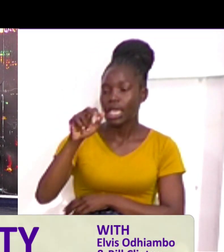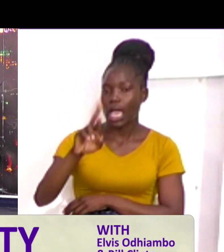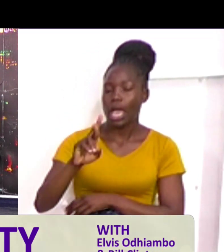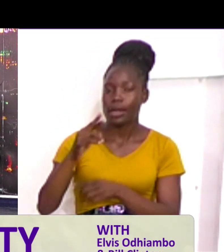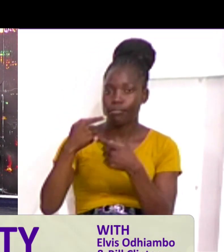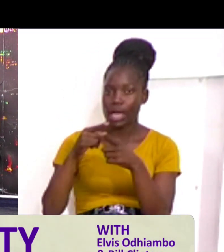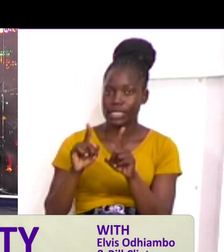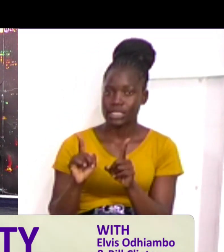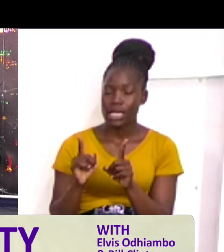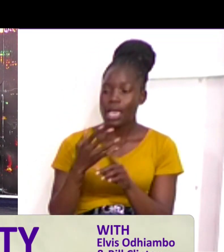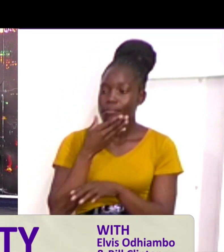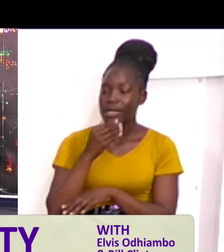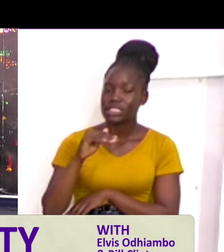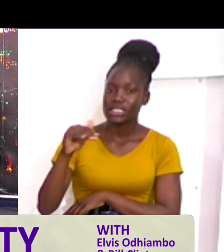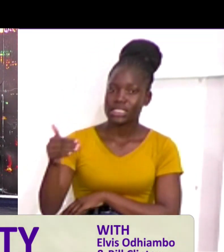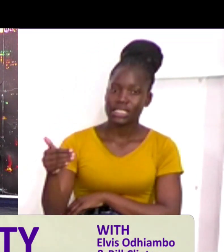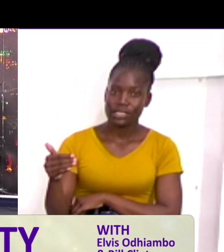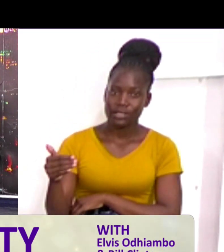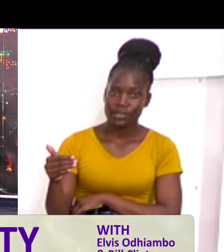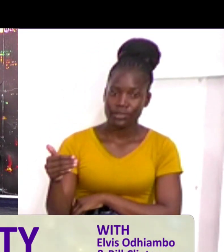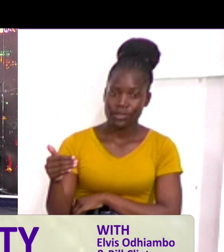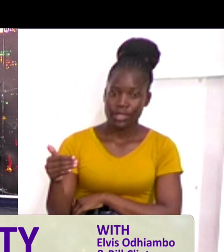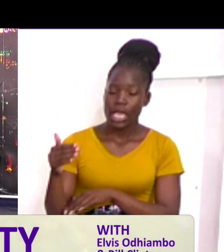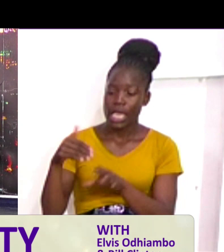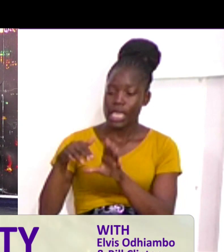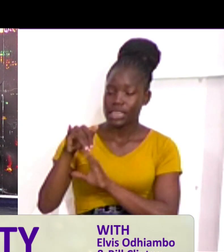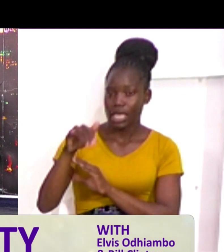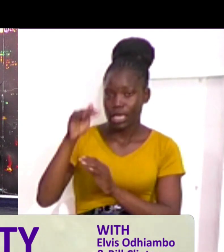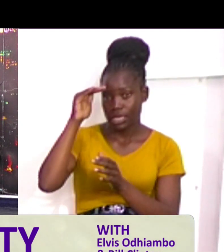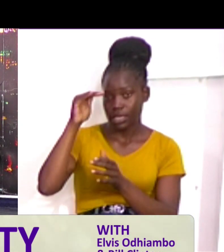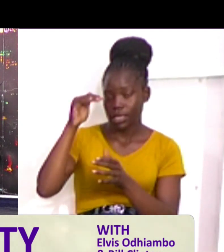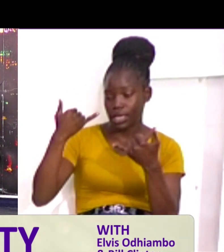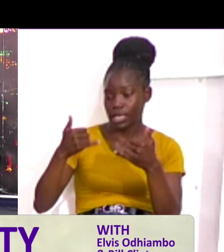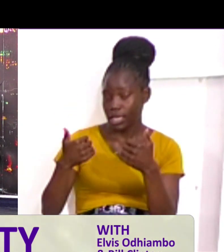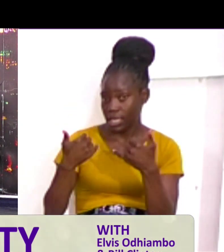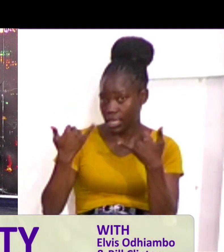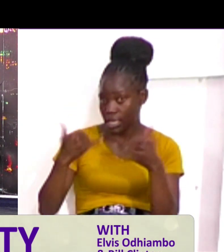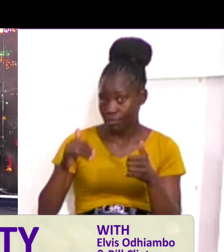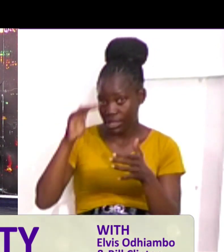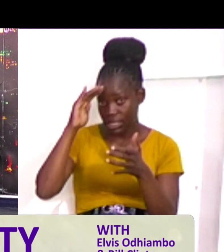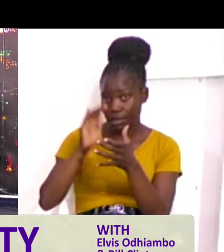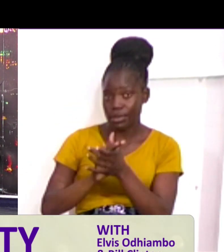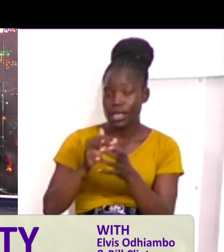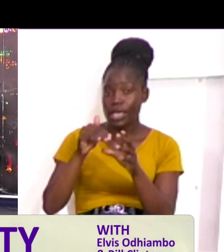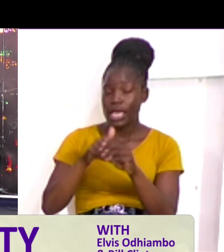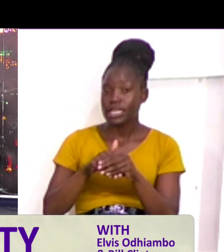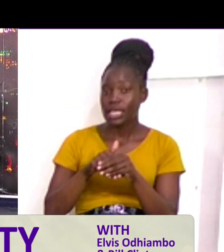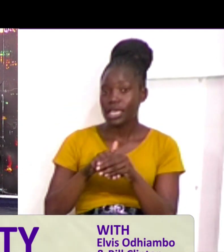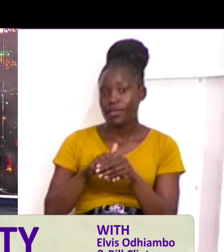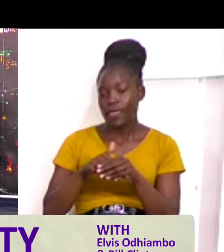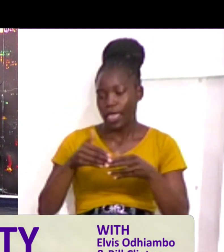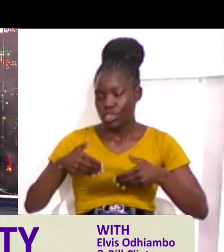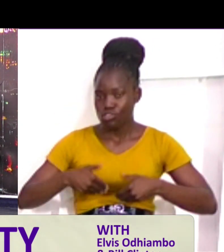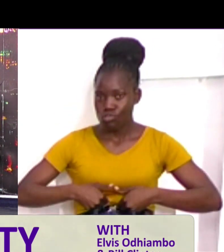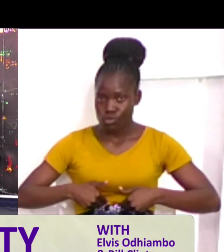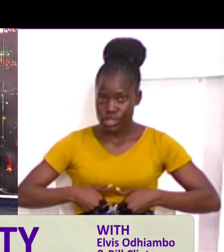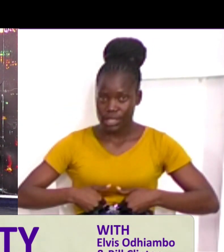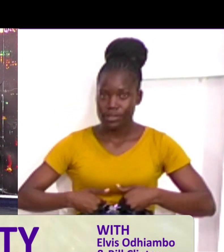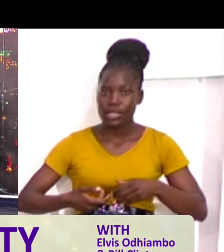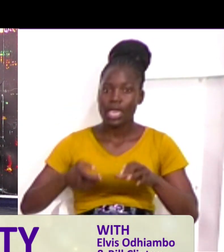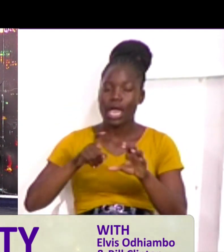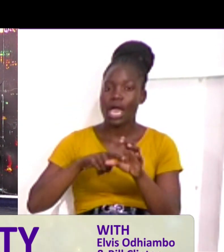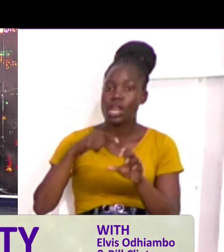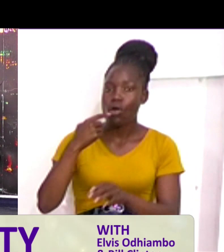But Manchester City, you see, in that game they believed in the academy so much, so that they put in